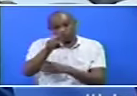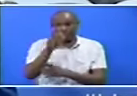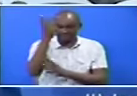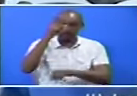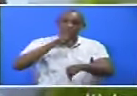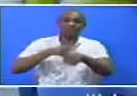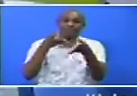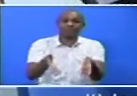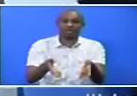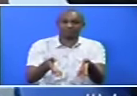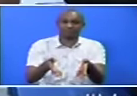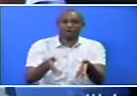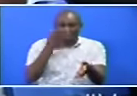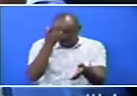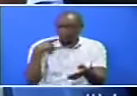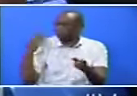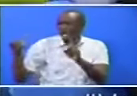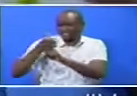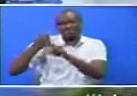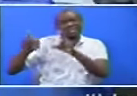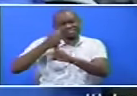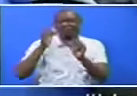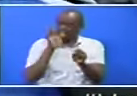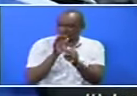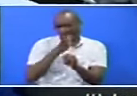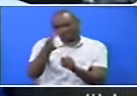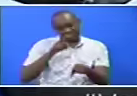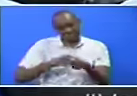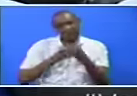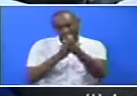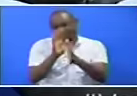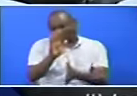second term for your track record in leadership manifesto